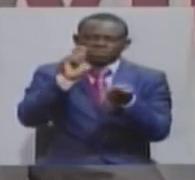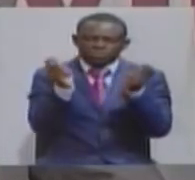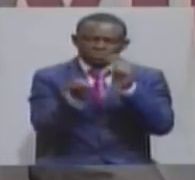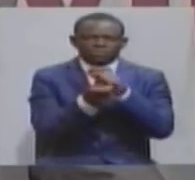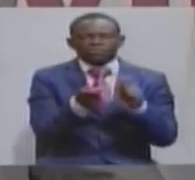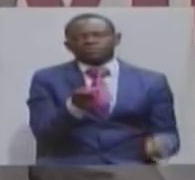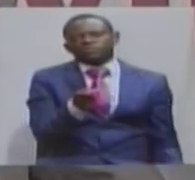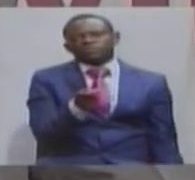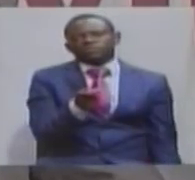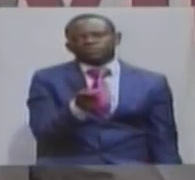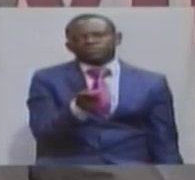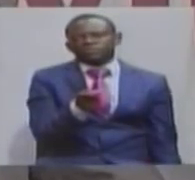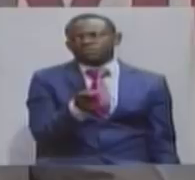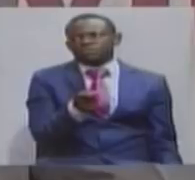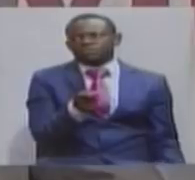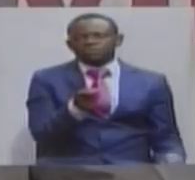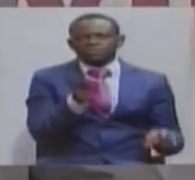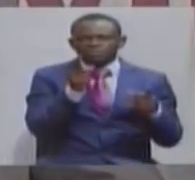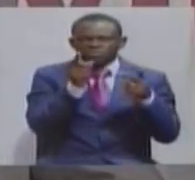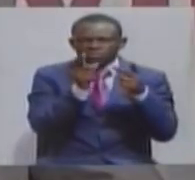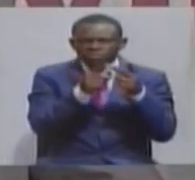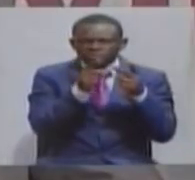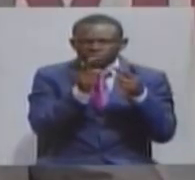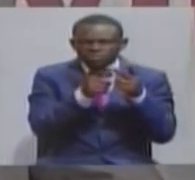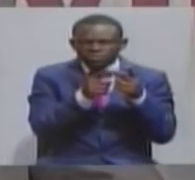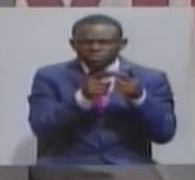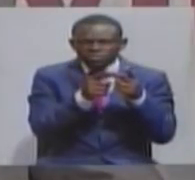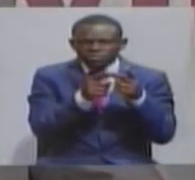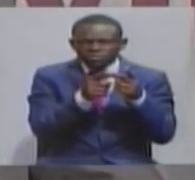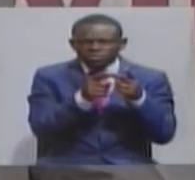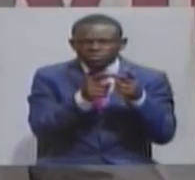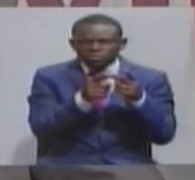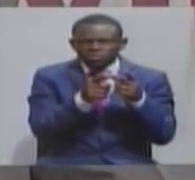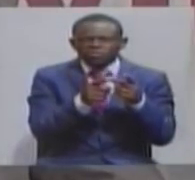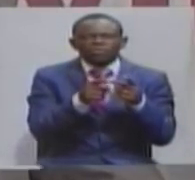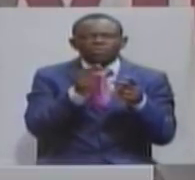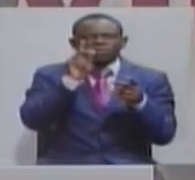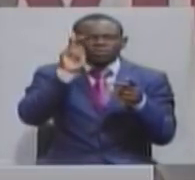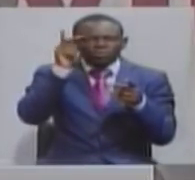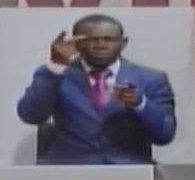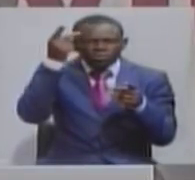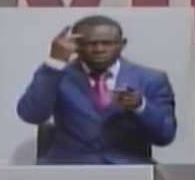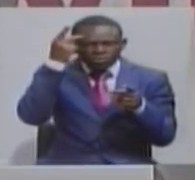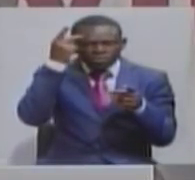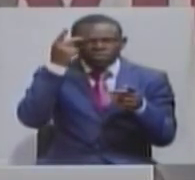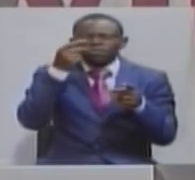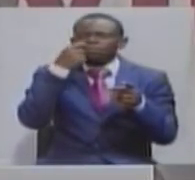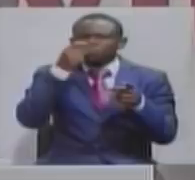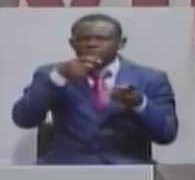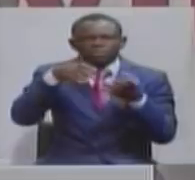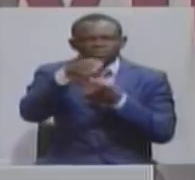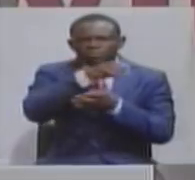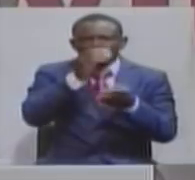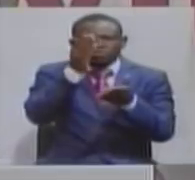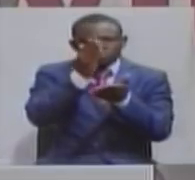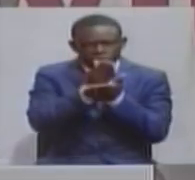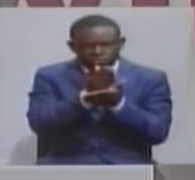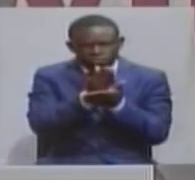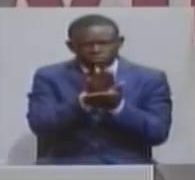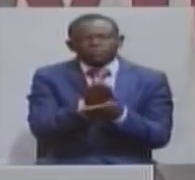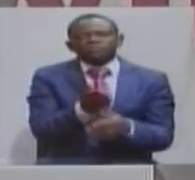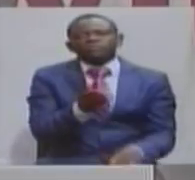Item number 2, civility in politics. And that is